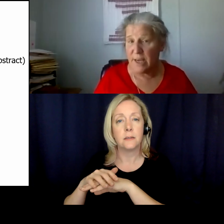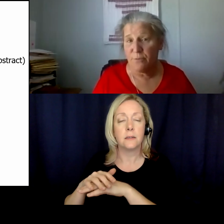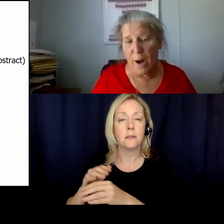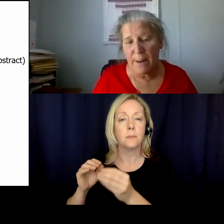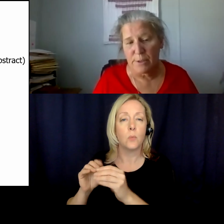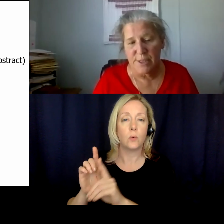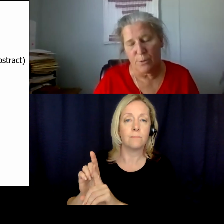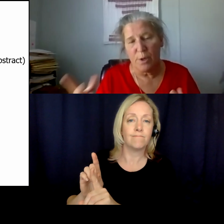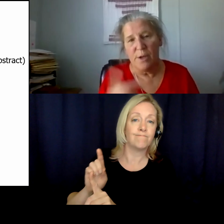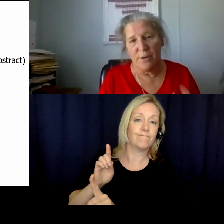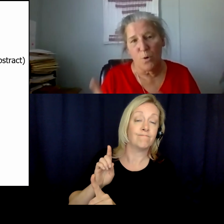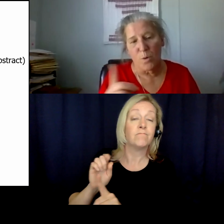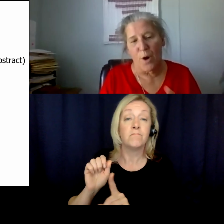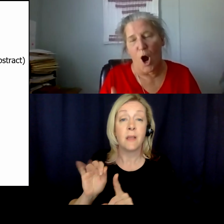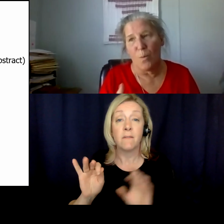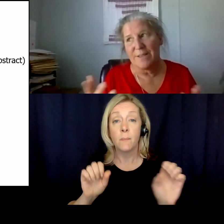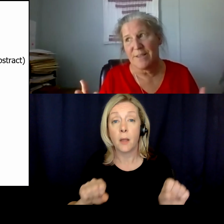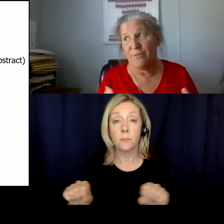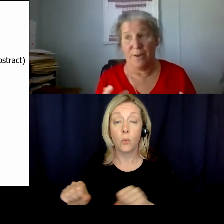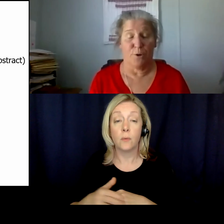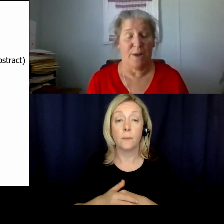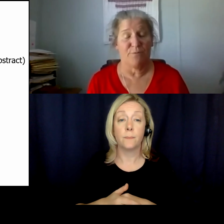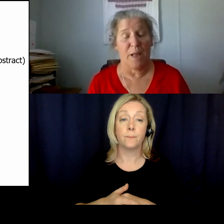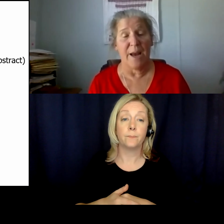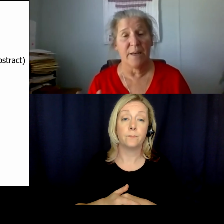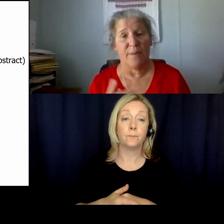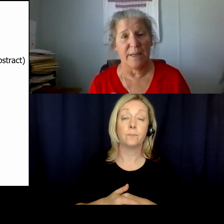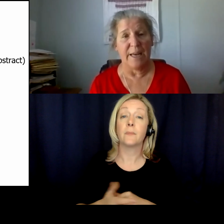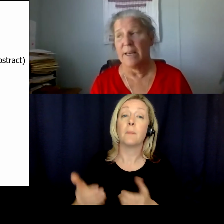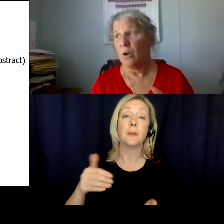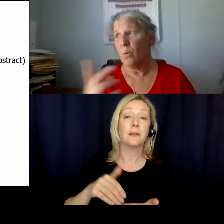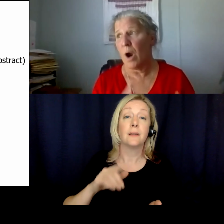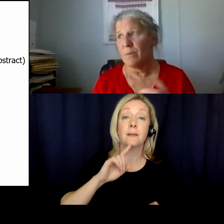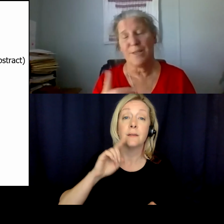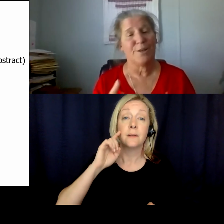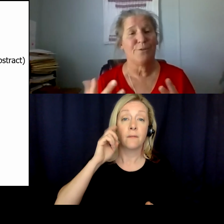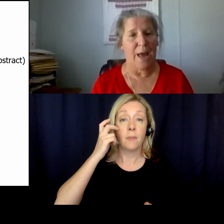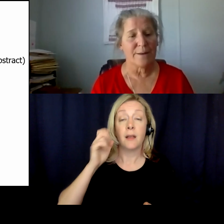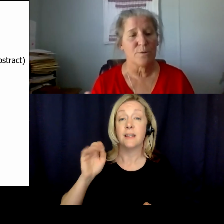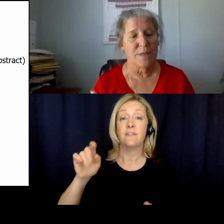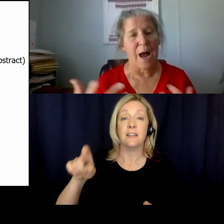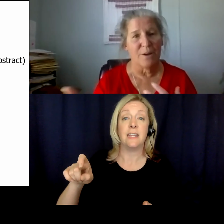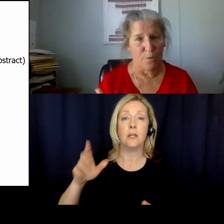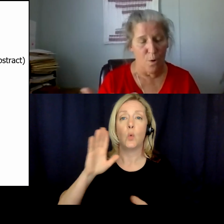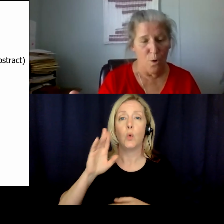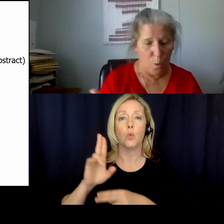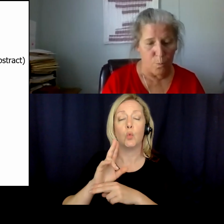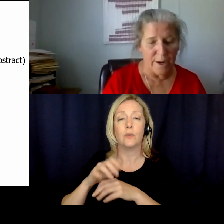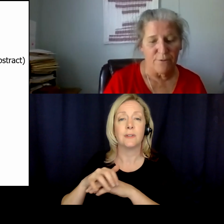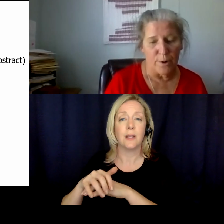prompts if we're able to. Of course, we're always, if they're deafblind and they need it, we're always going to use tactile sign